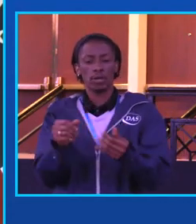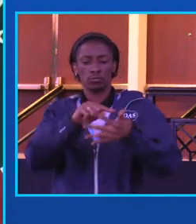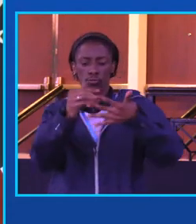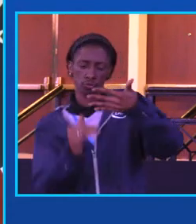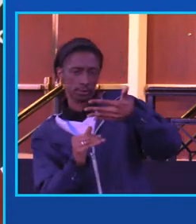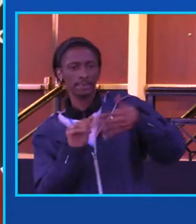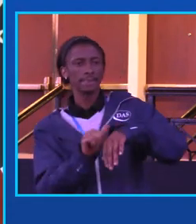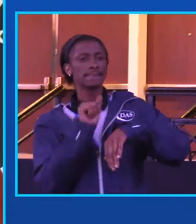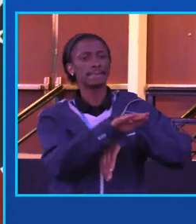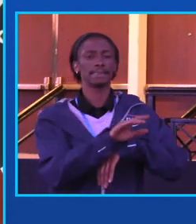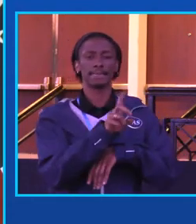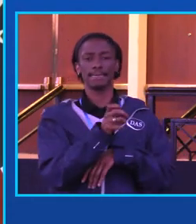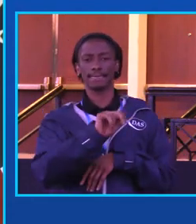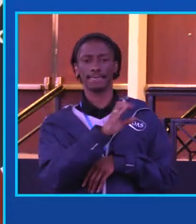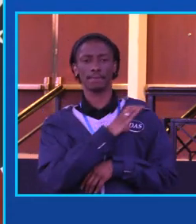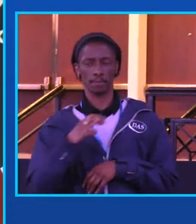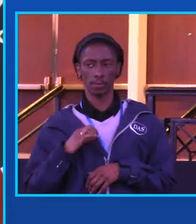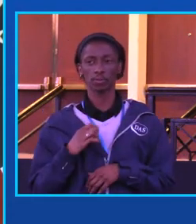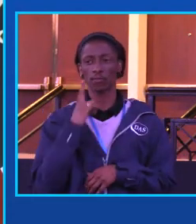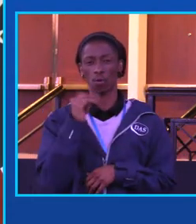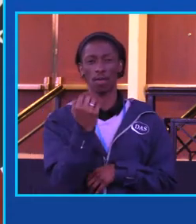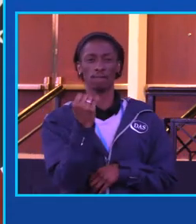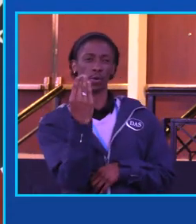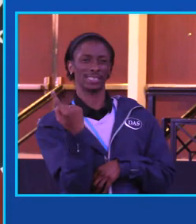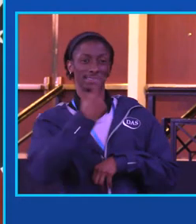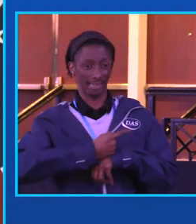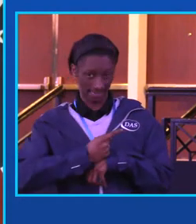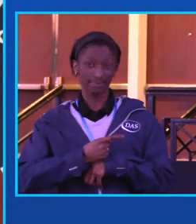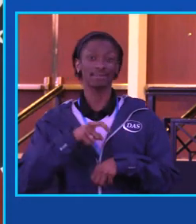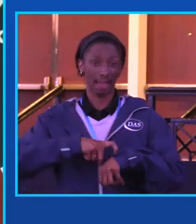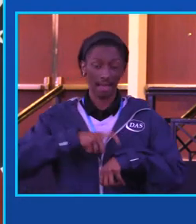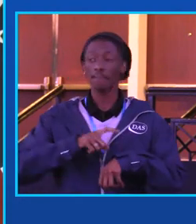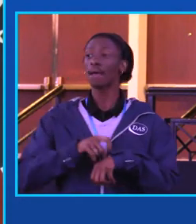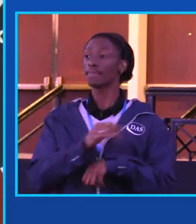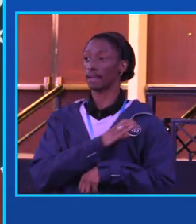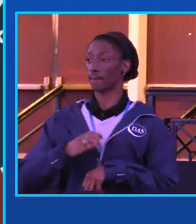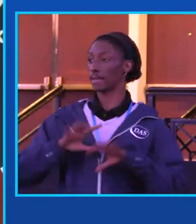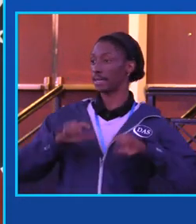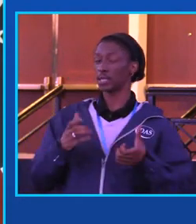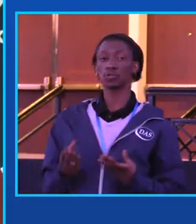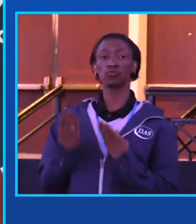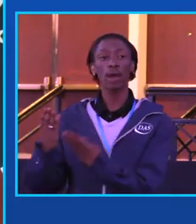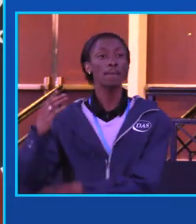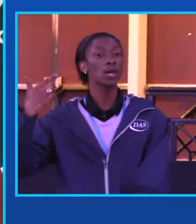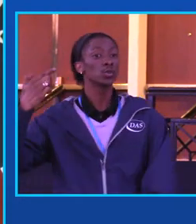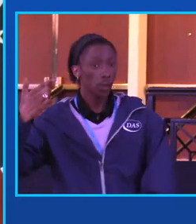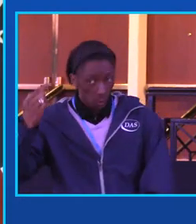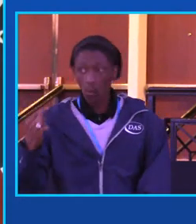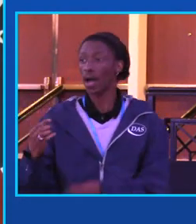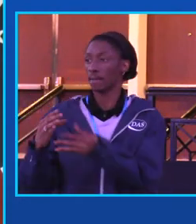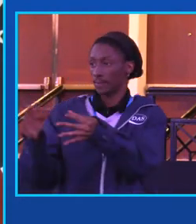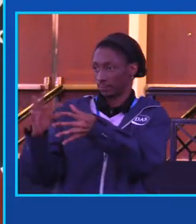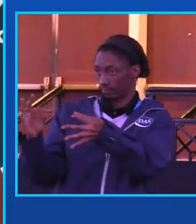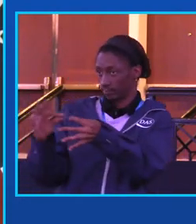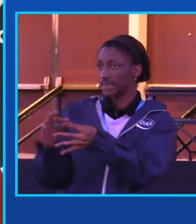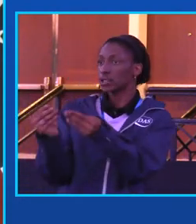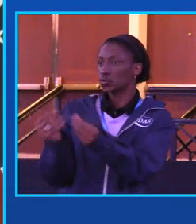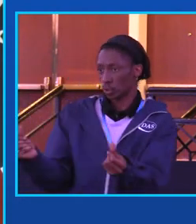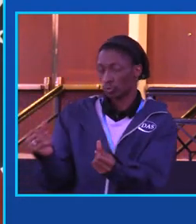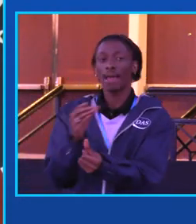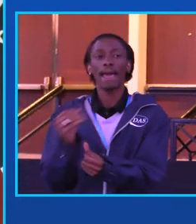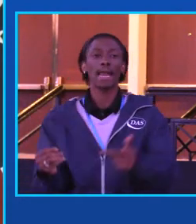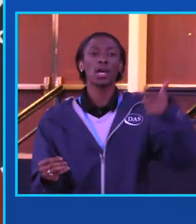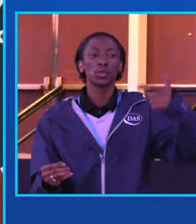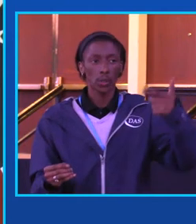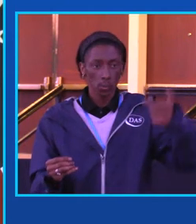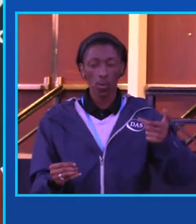members in the Secretary's 14-day mailing. The committee is recommending 21 message resolutions and